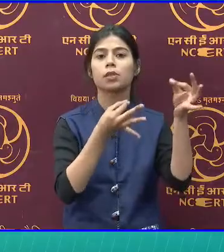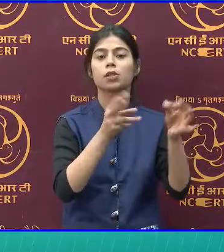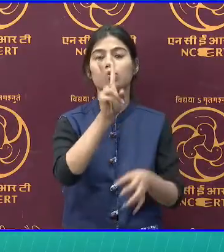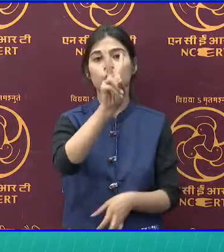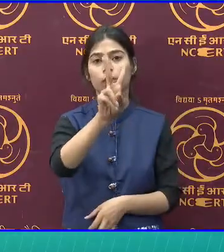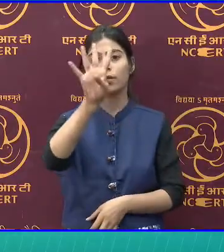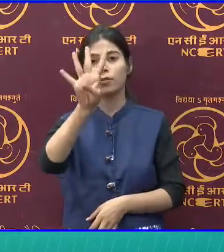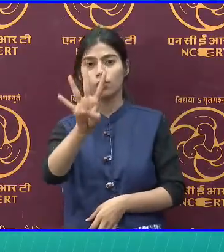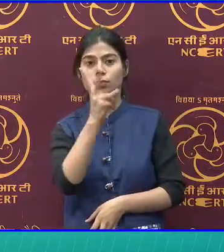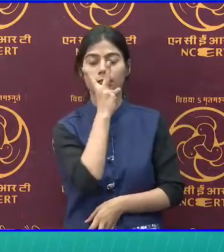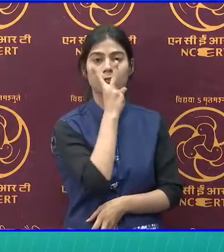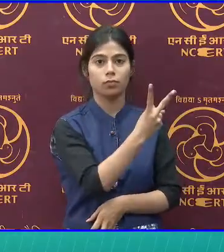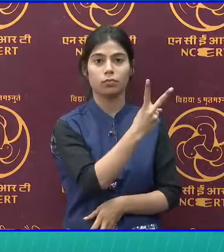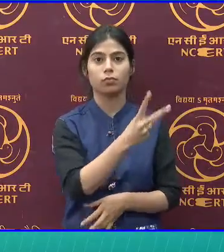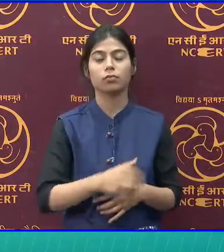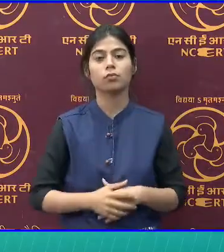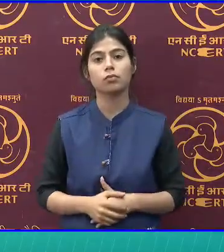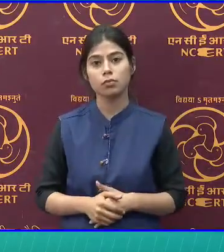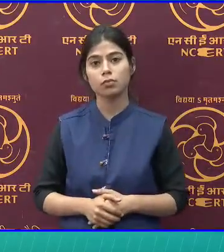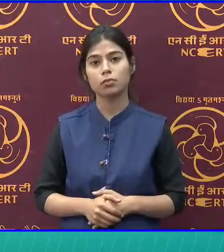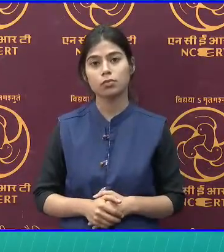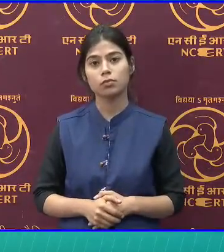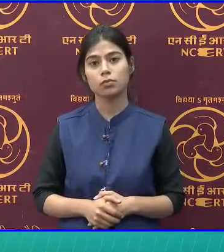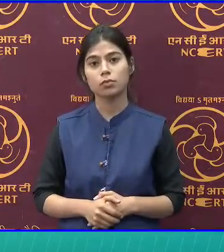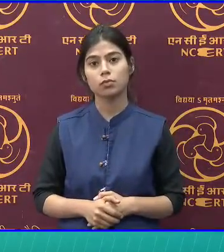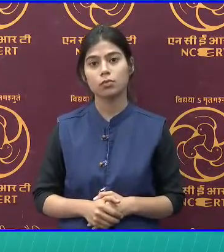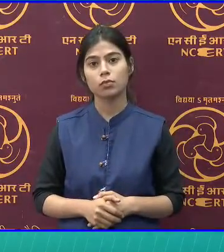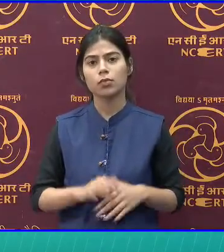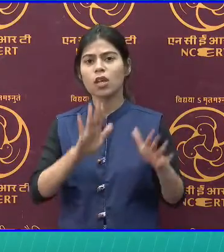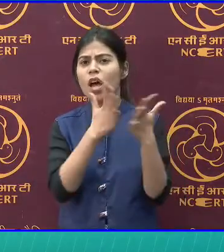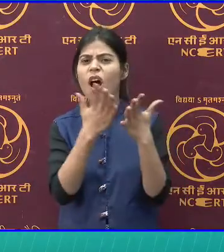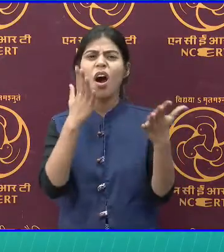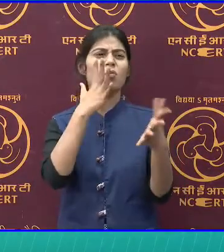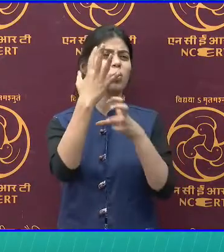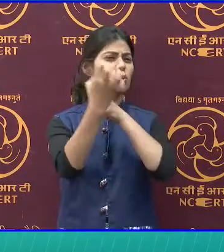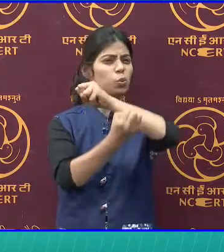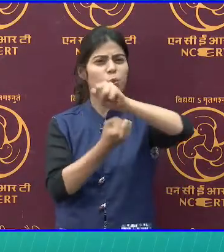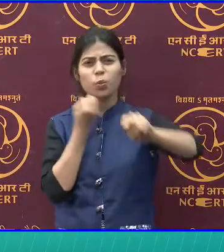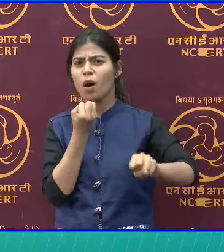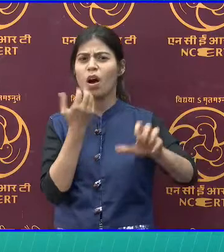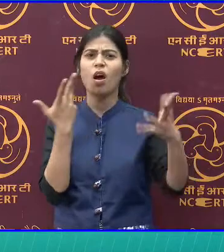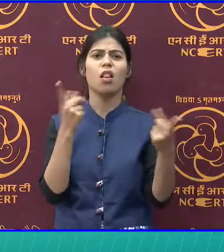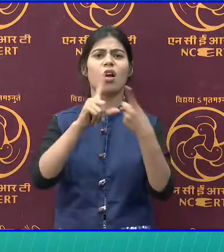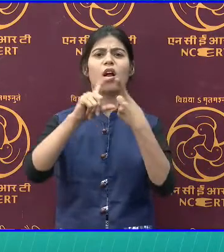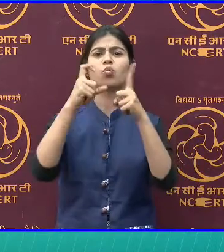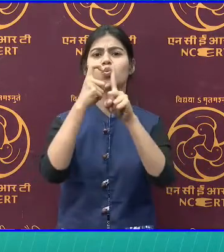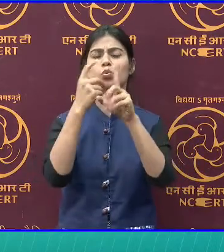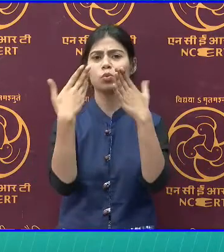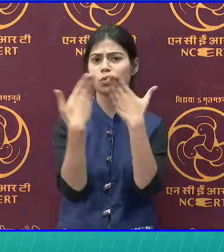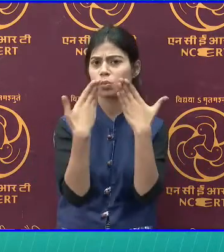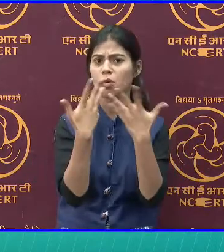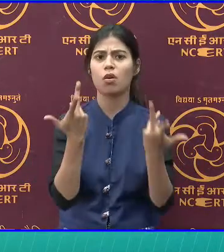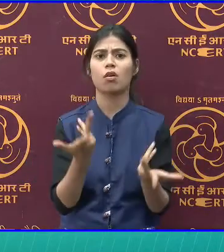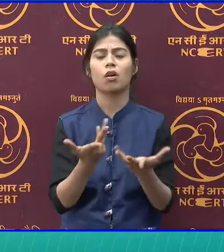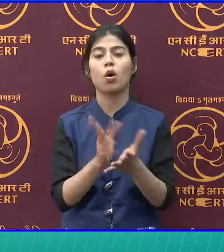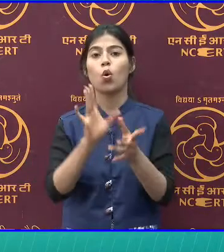at, see, one of the major challenges in India's education system is that the